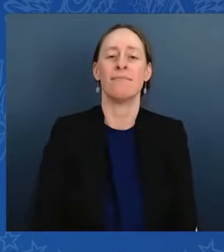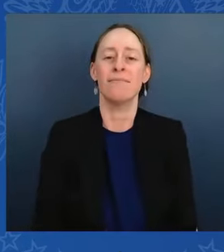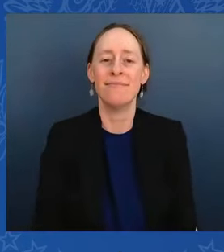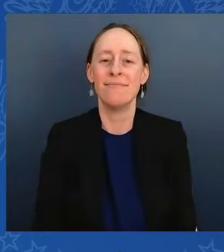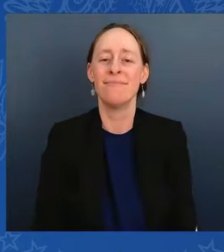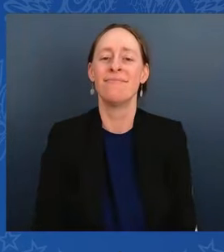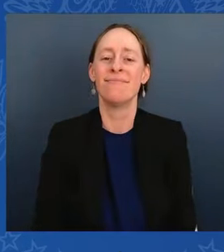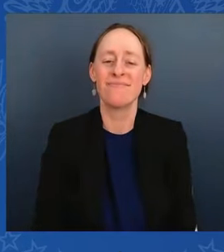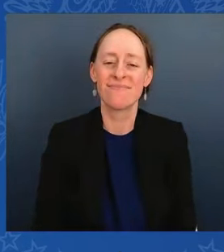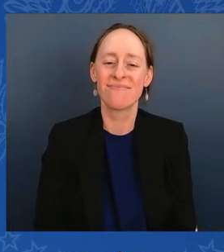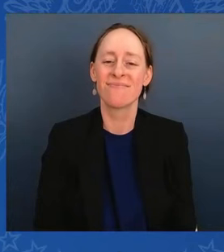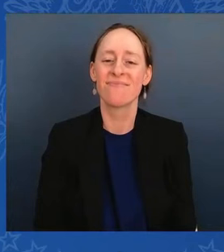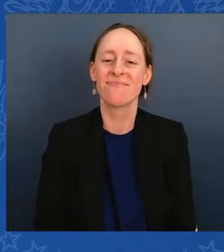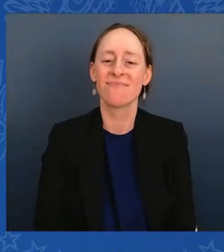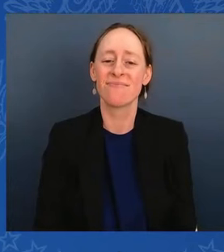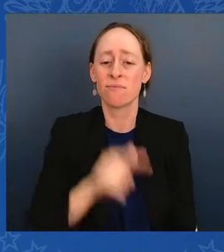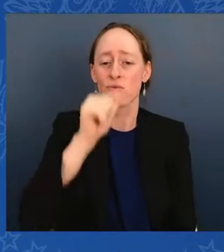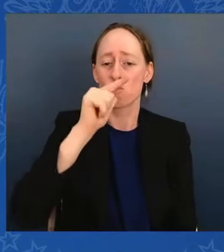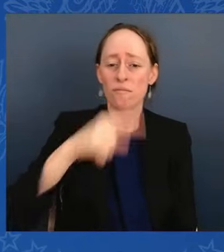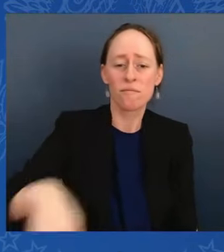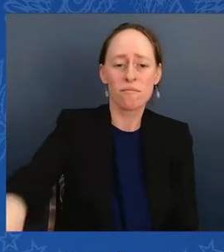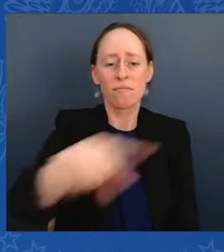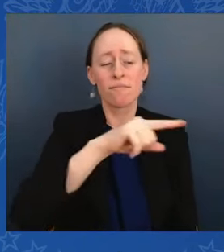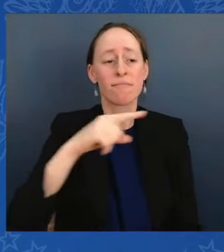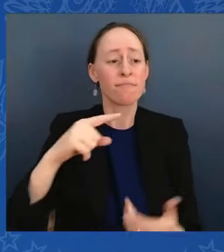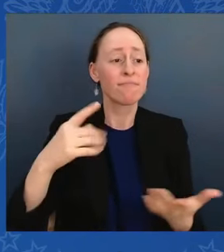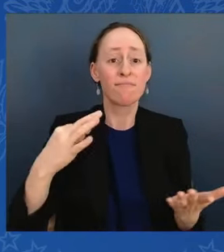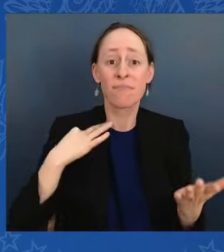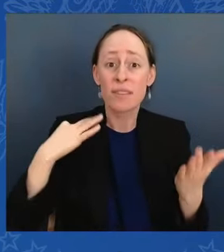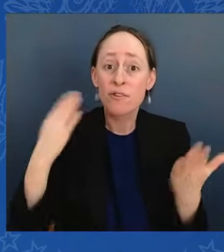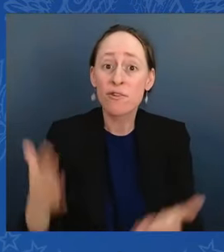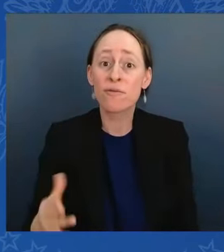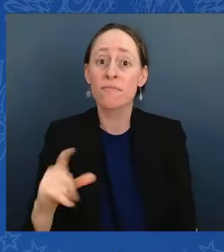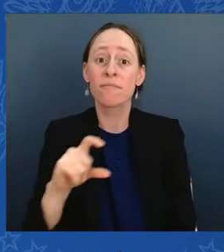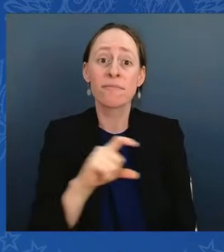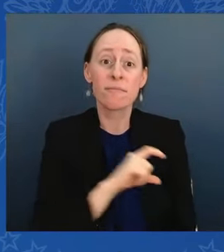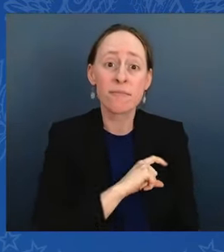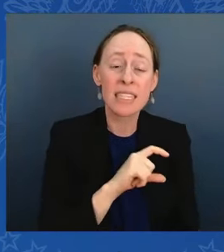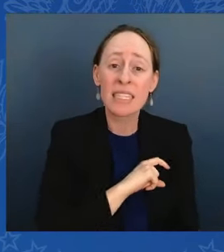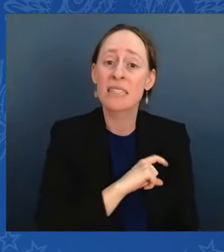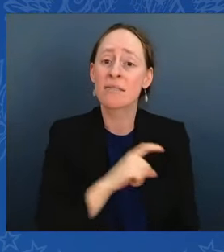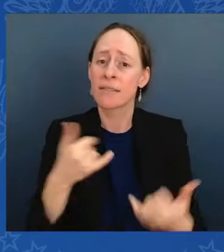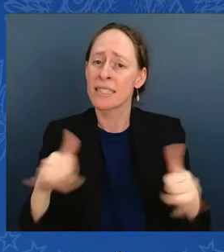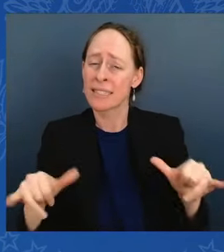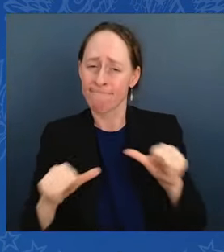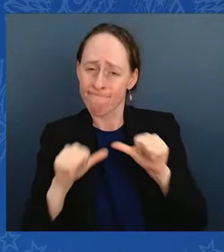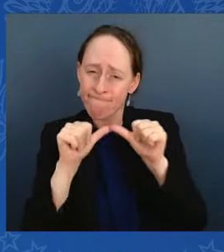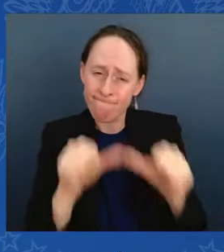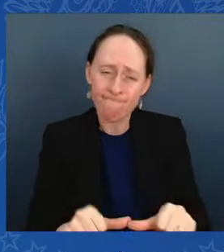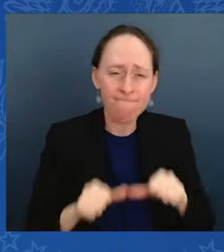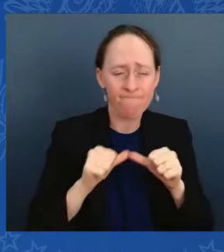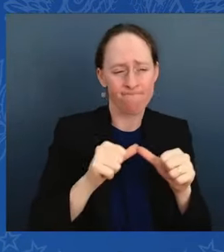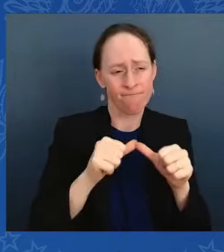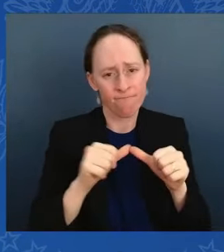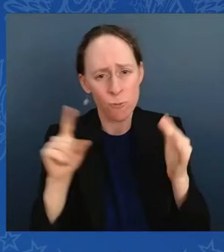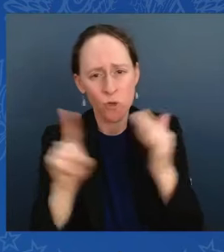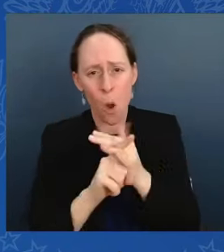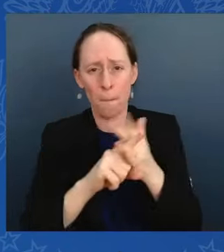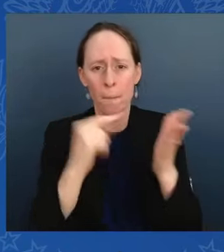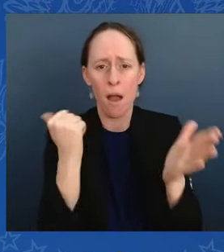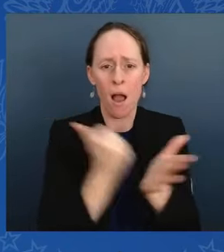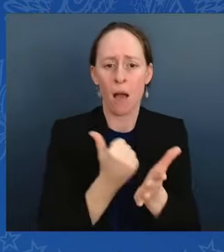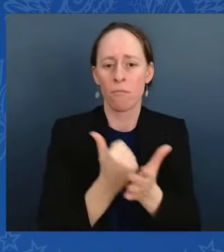the survivors and families who had their lives and livelihoods torn apart, we got a lot of work ahead of